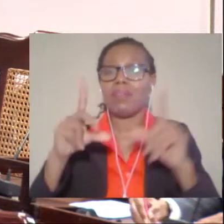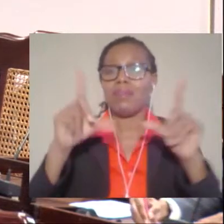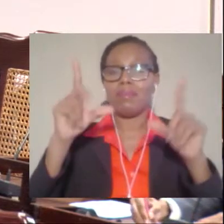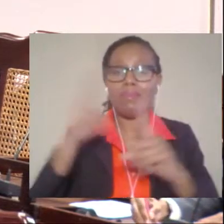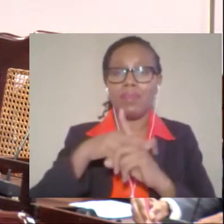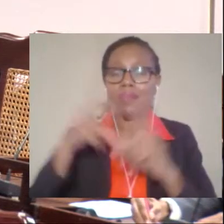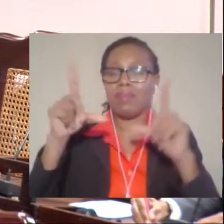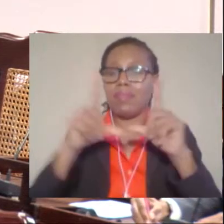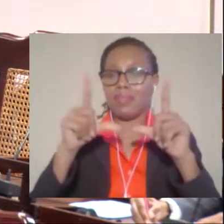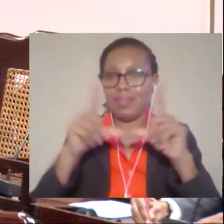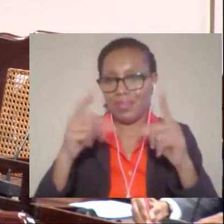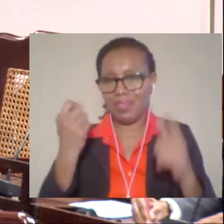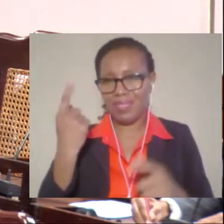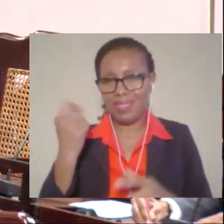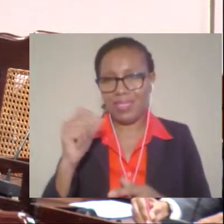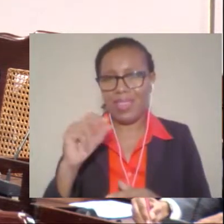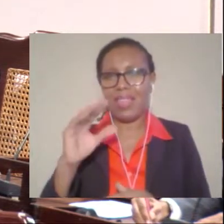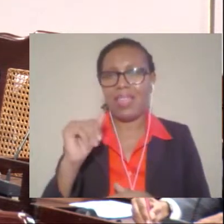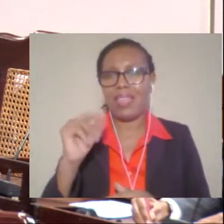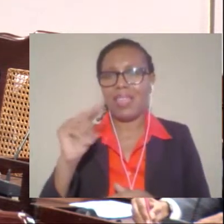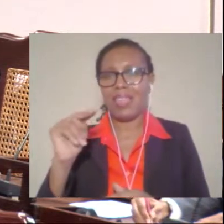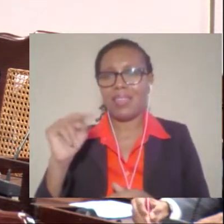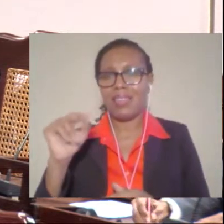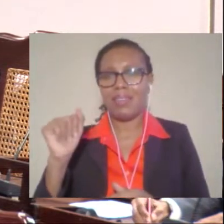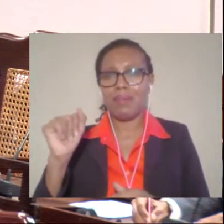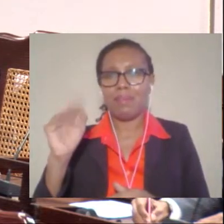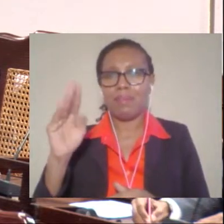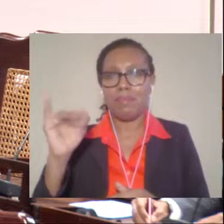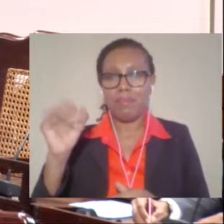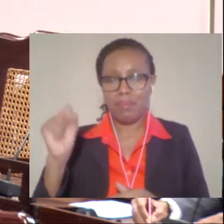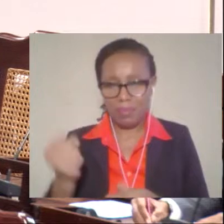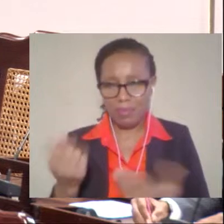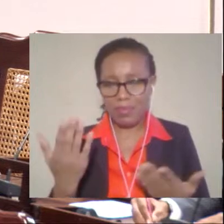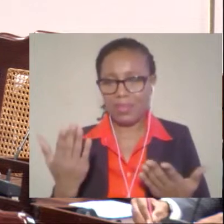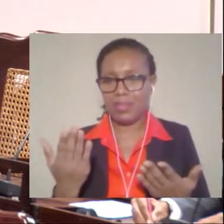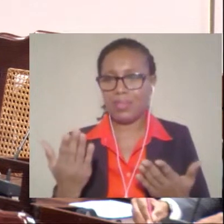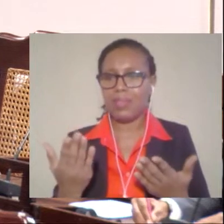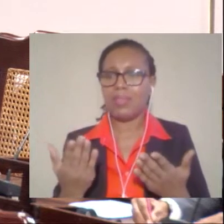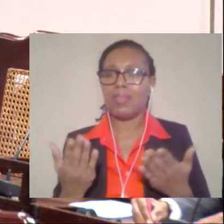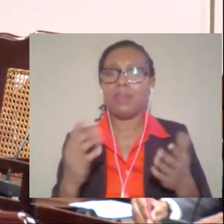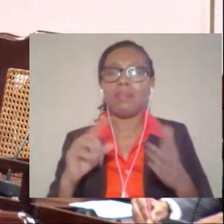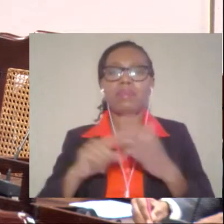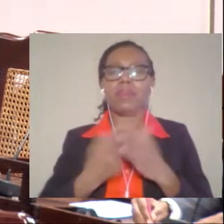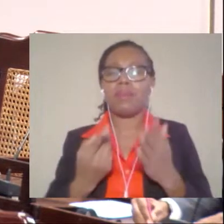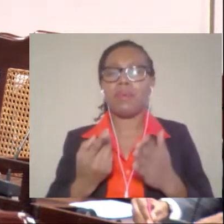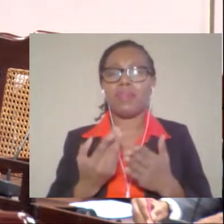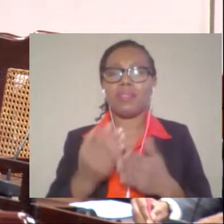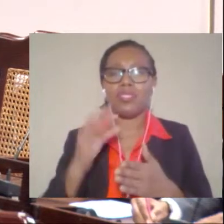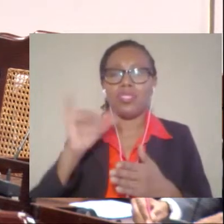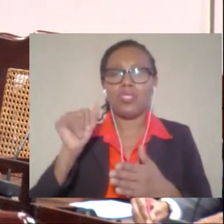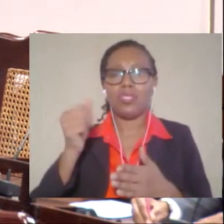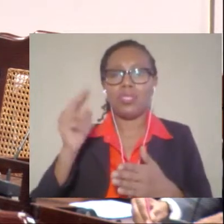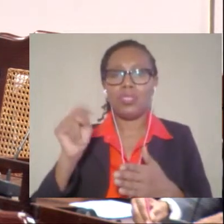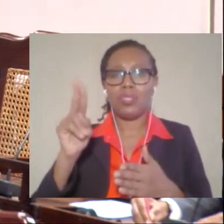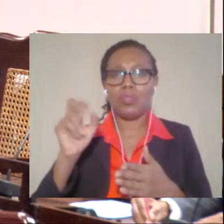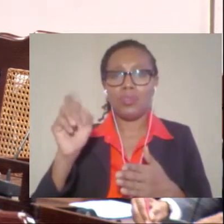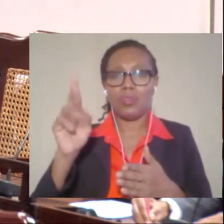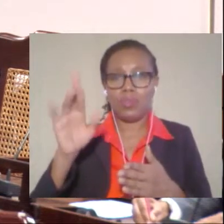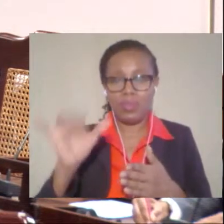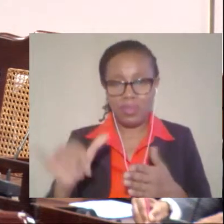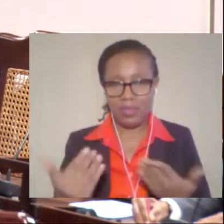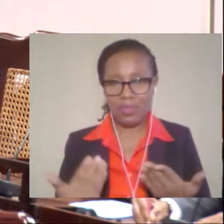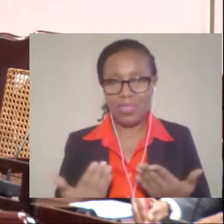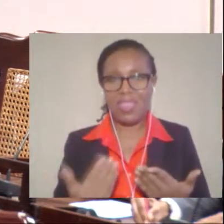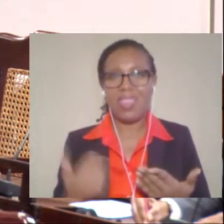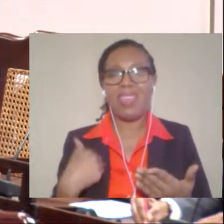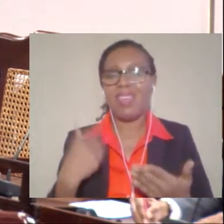January. It has attracted several applications of various types, majority of which are